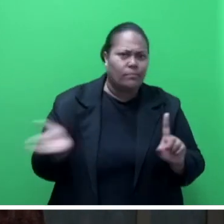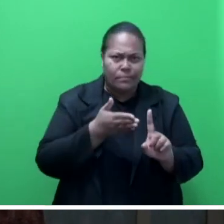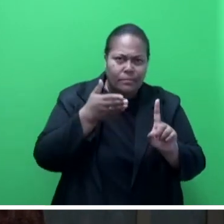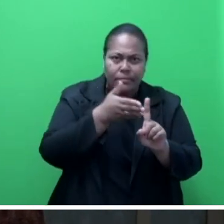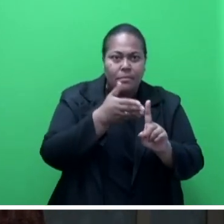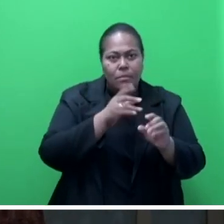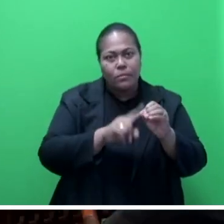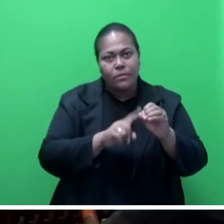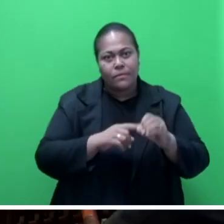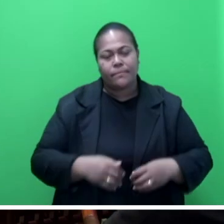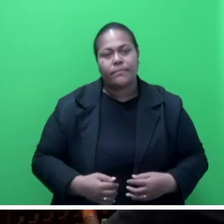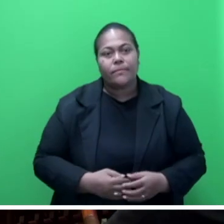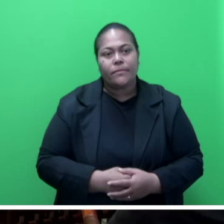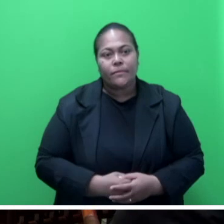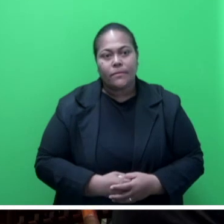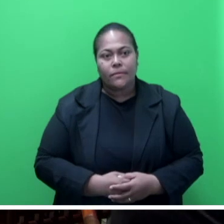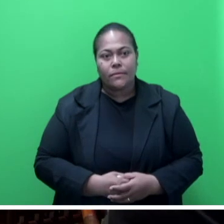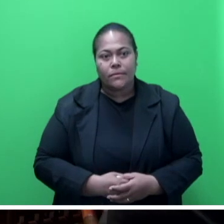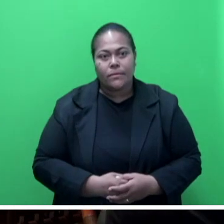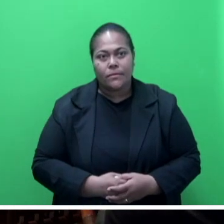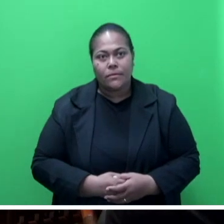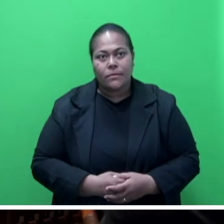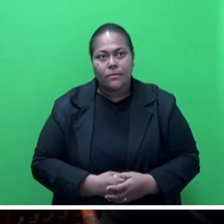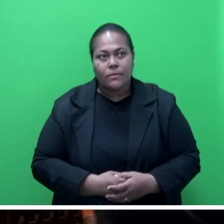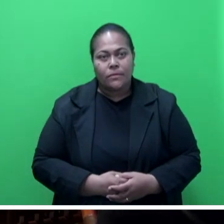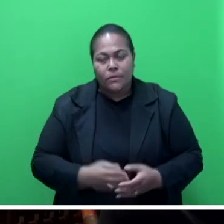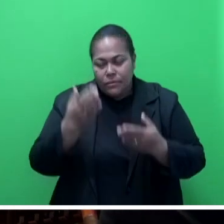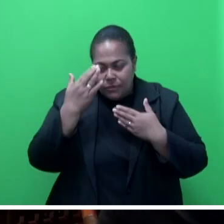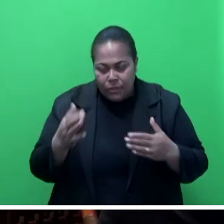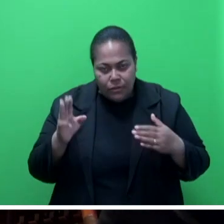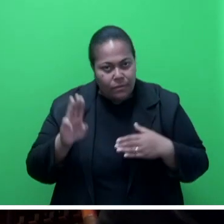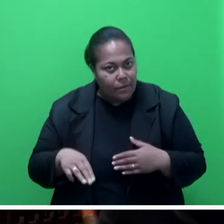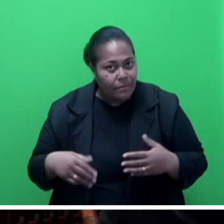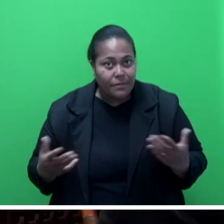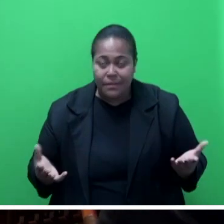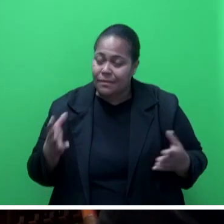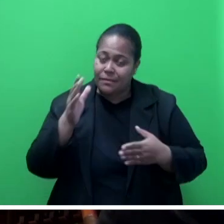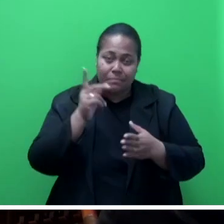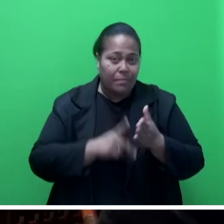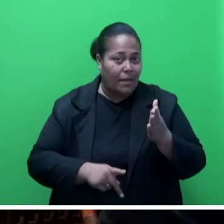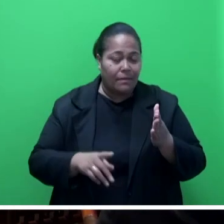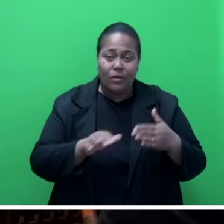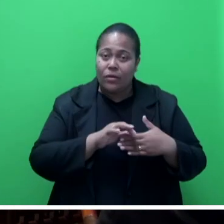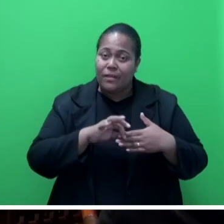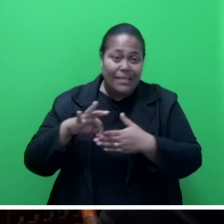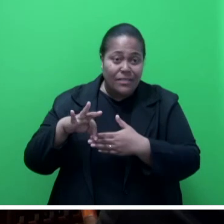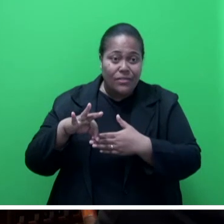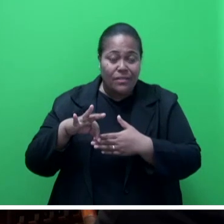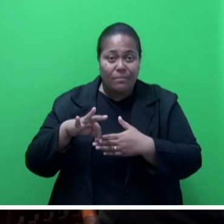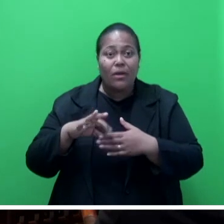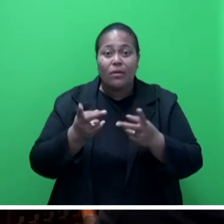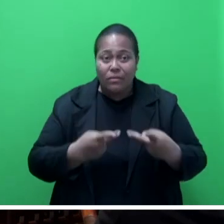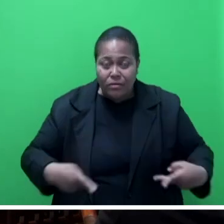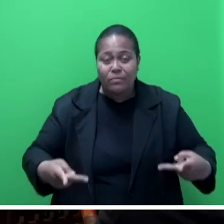Thank you. Honourable member, it's all part of the leadership of the Provincial Council.